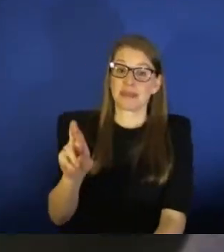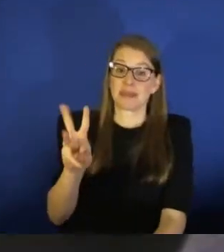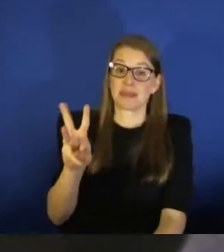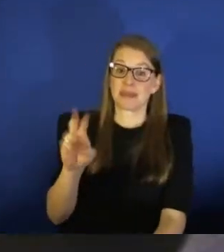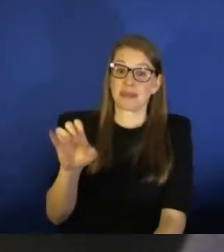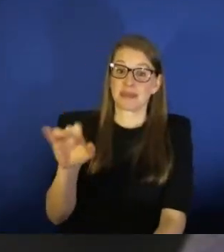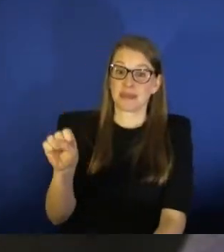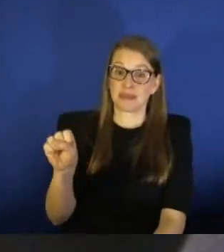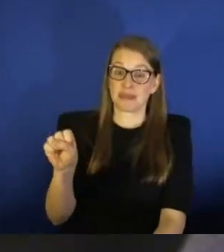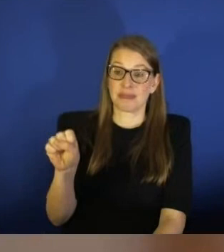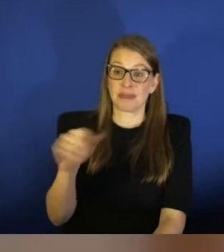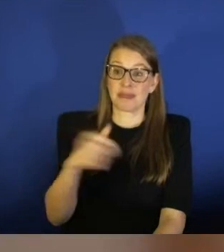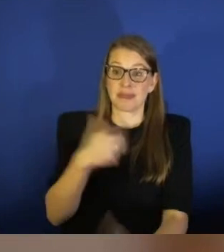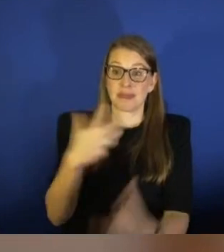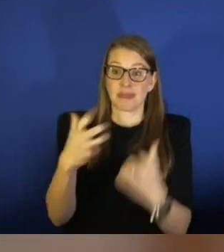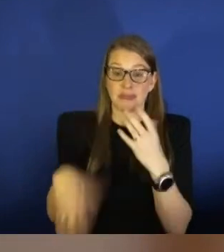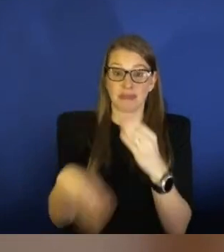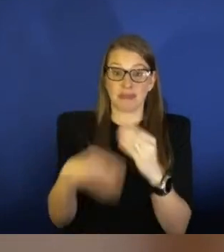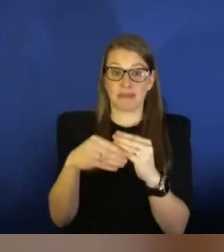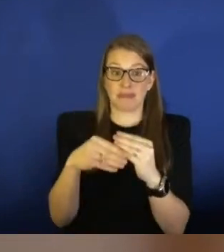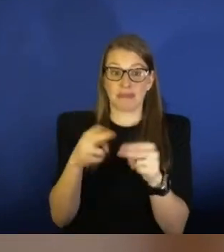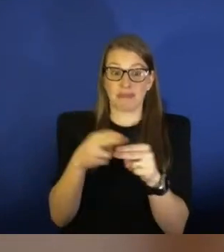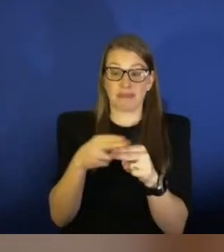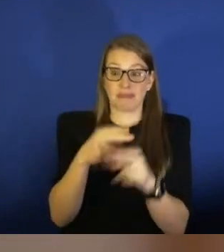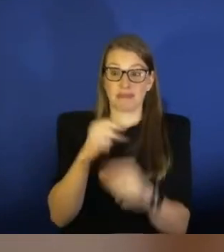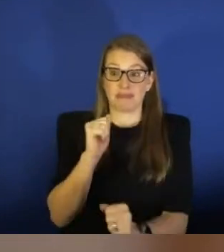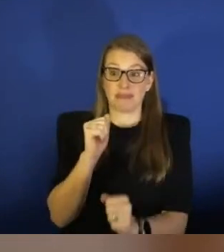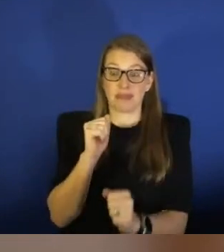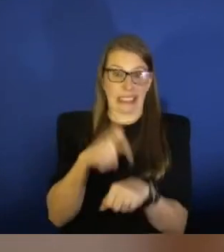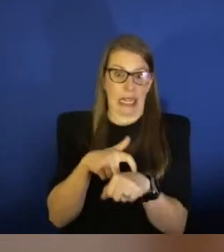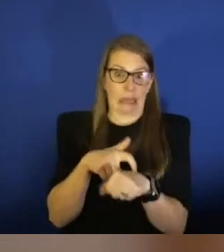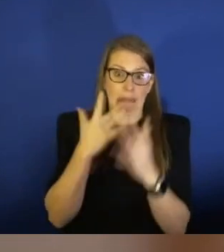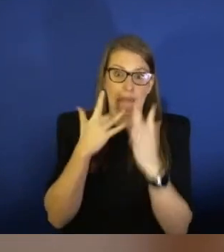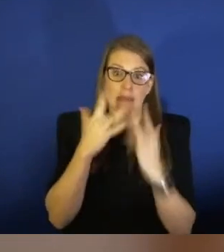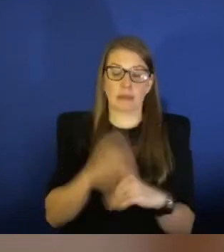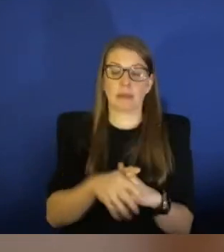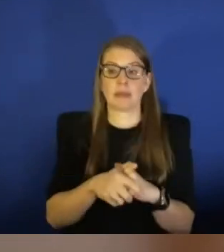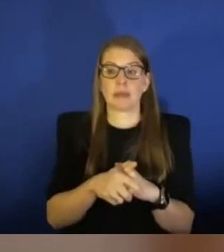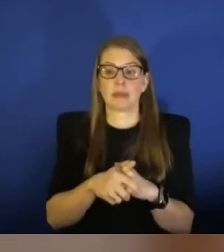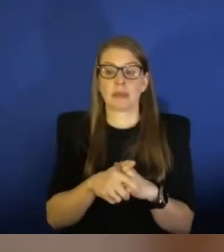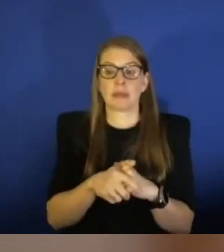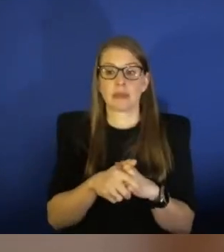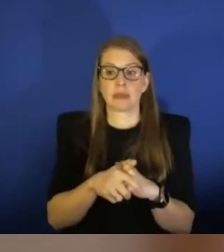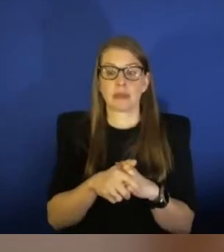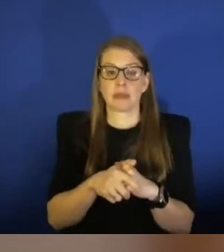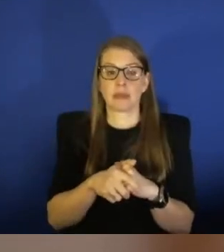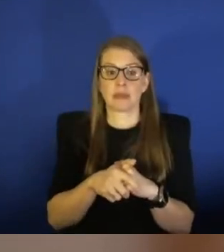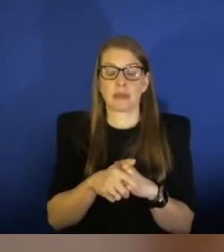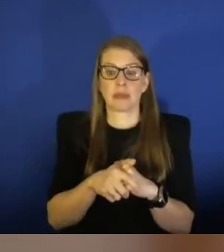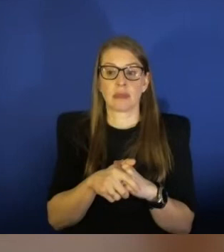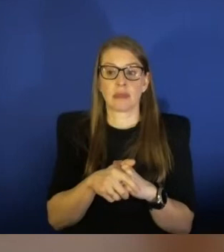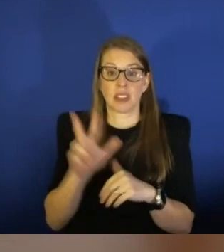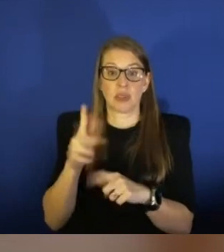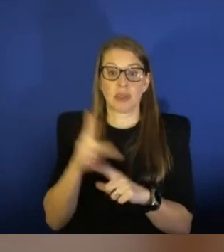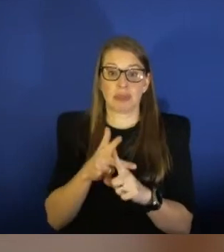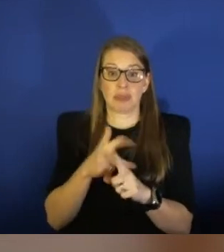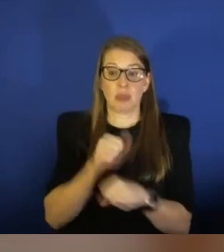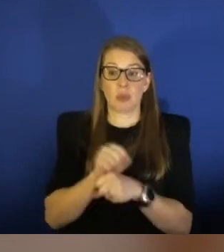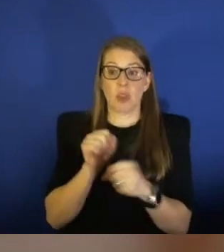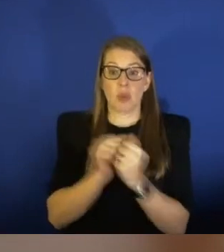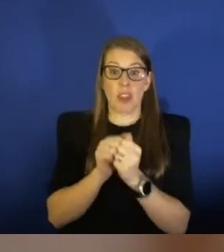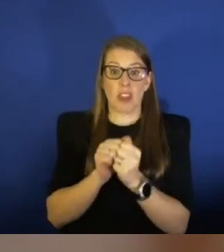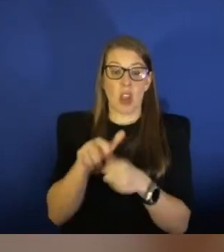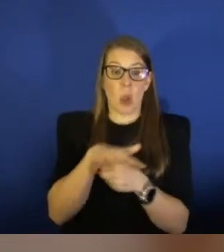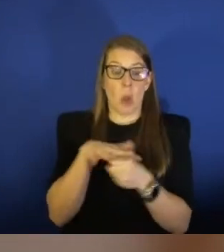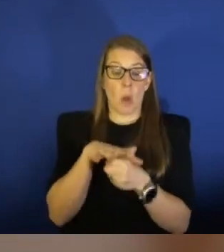I wanted to add that in a very short amount of time, in less than 3 months, we've worked with some local hospitals, and we've